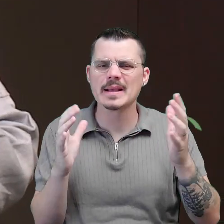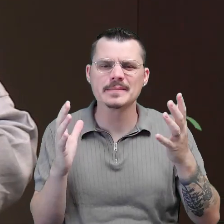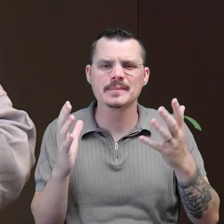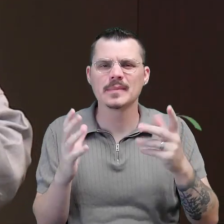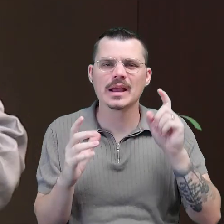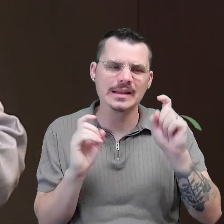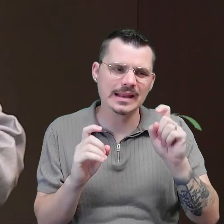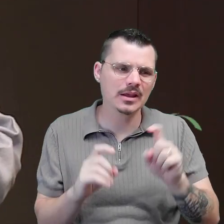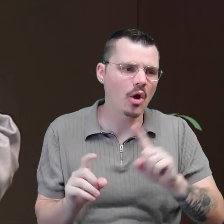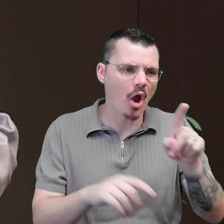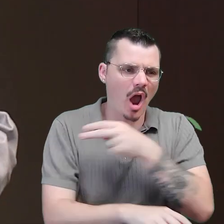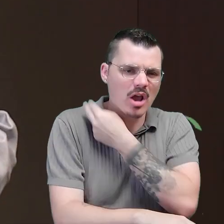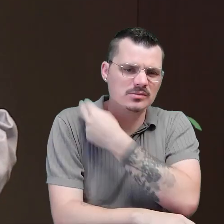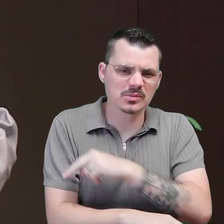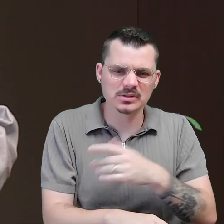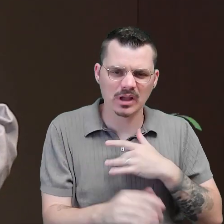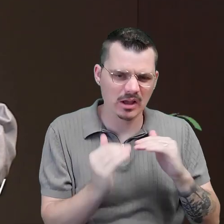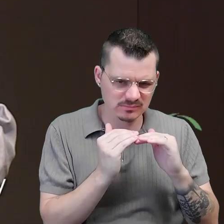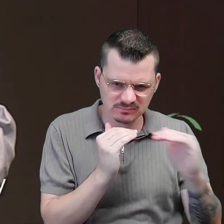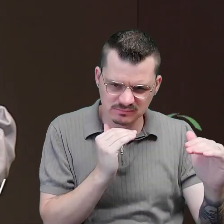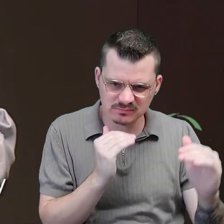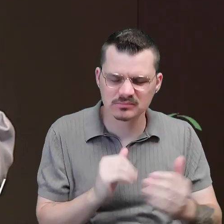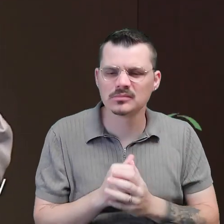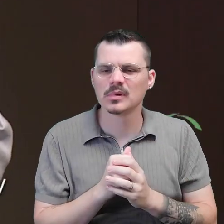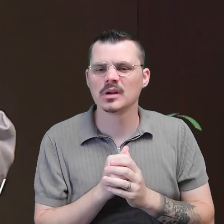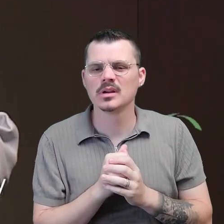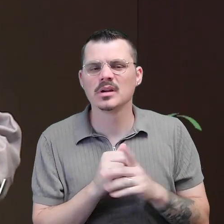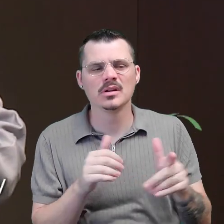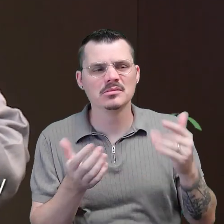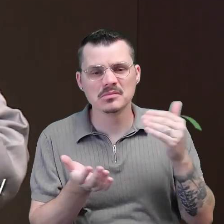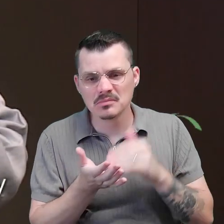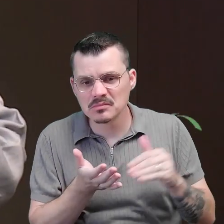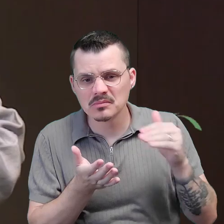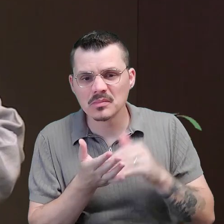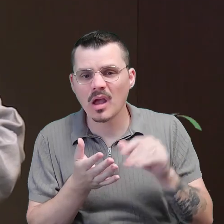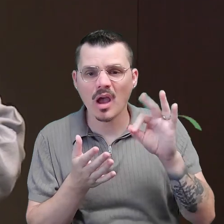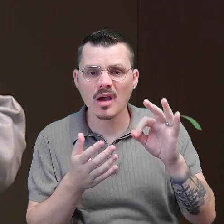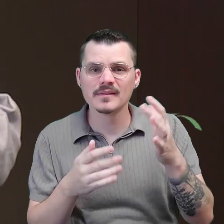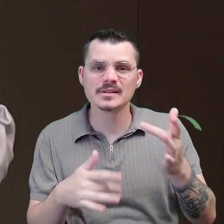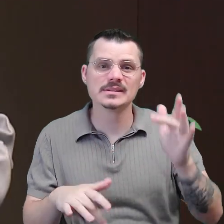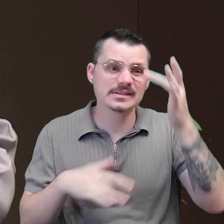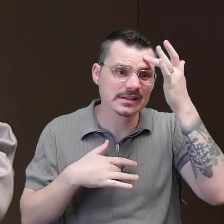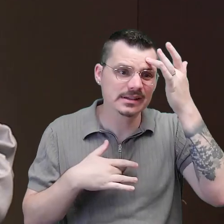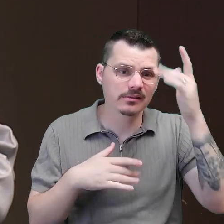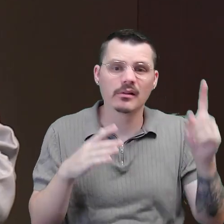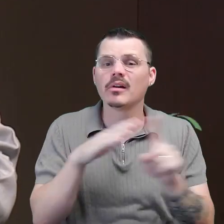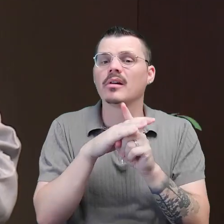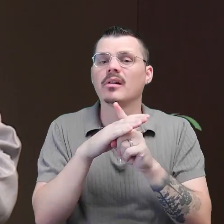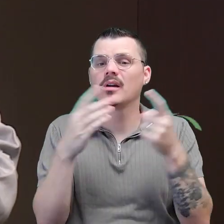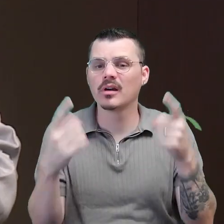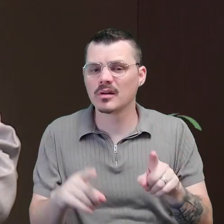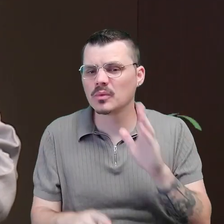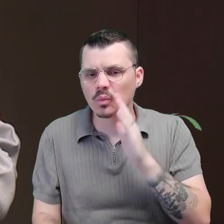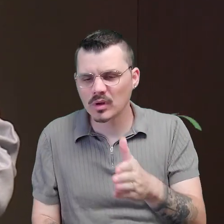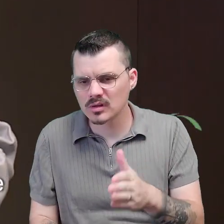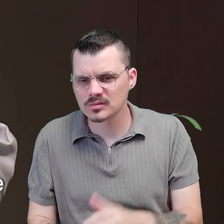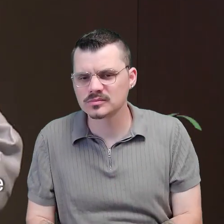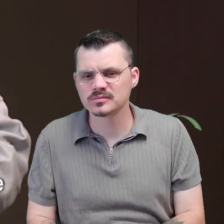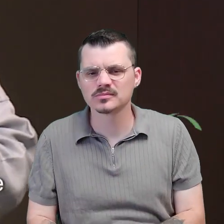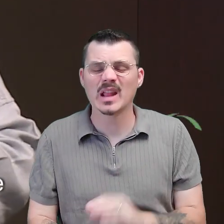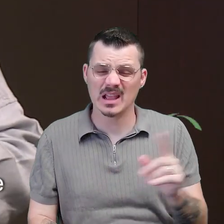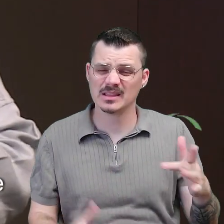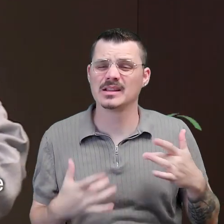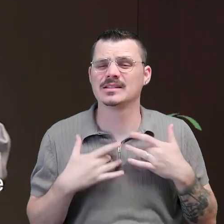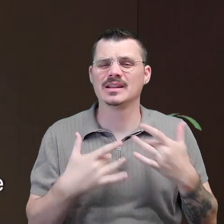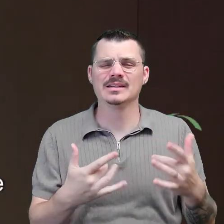of needing to go to the hospital. They tended to have the same frequency of getting sick with something else. And they